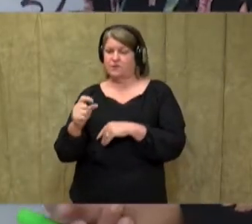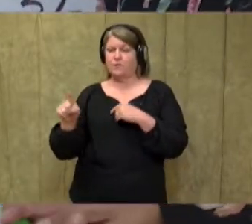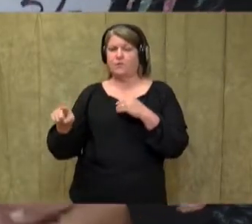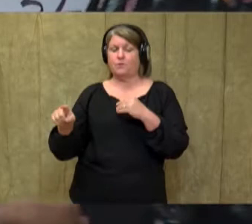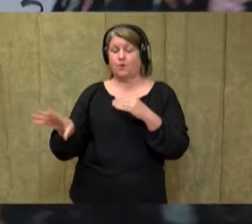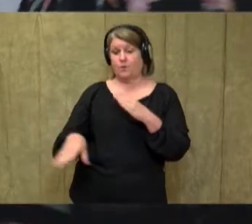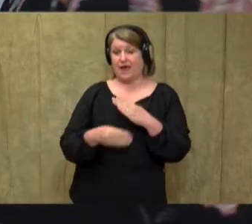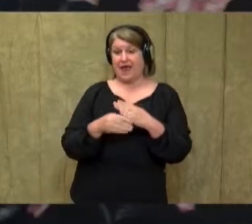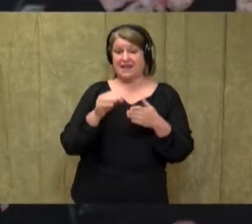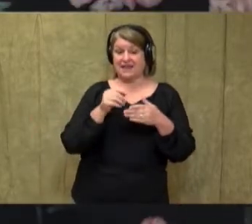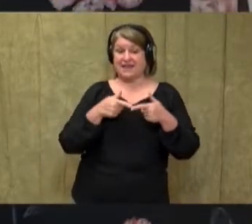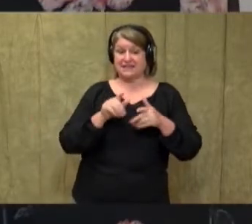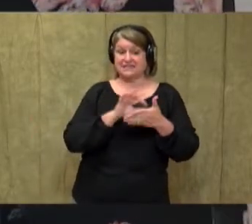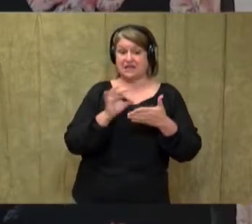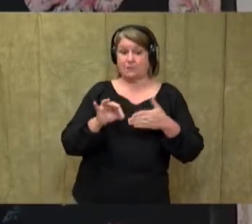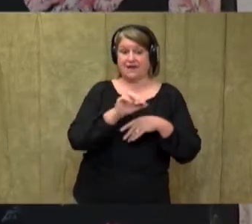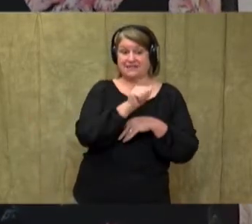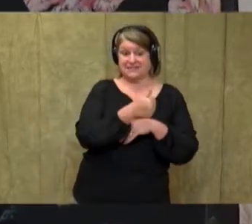count by tens. 10, 20,